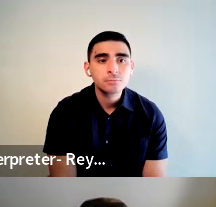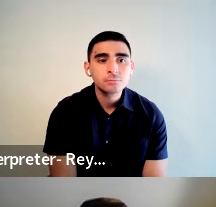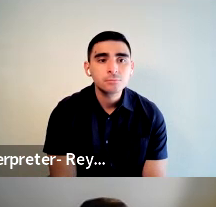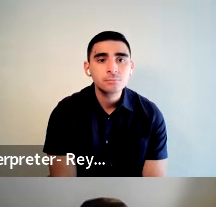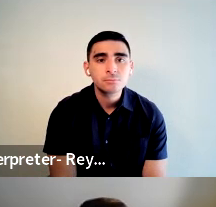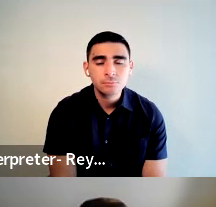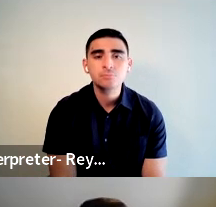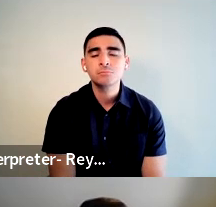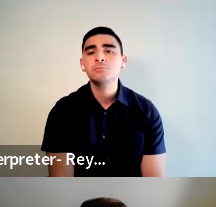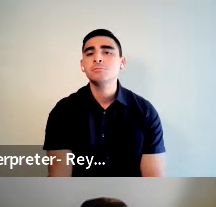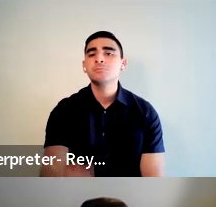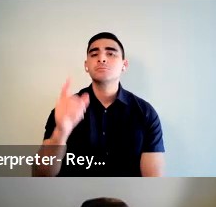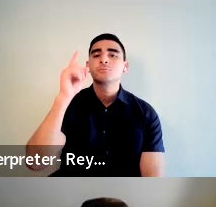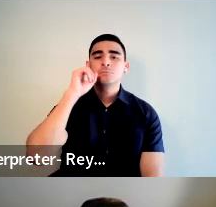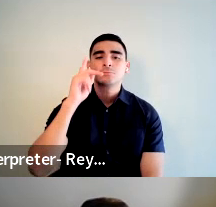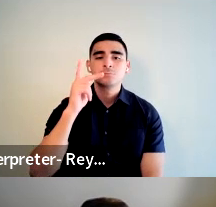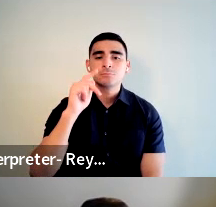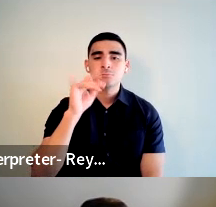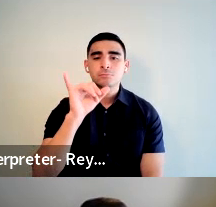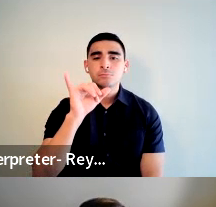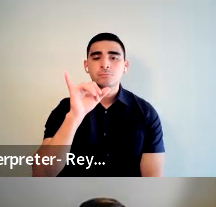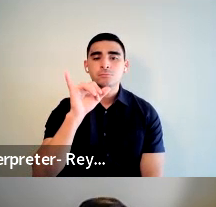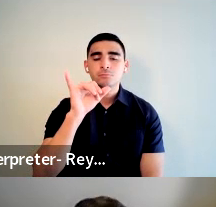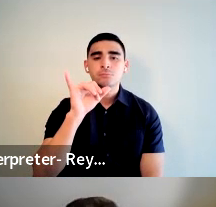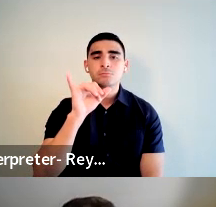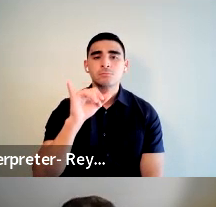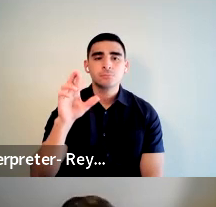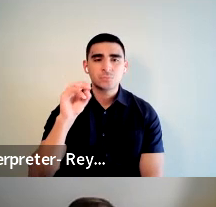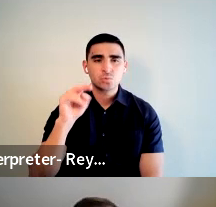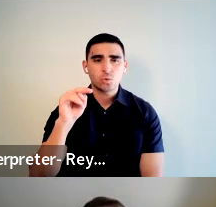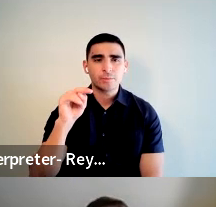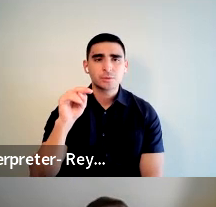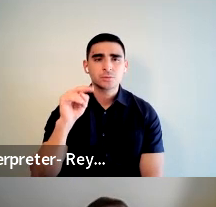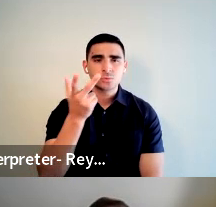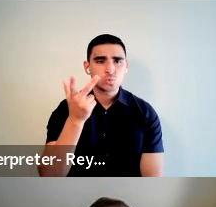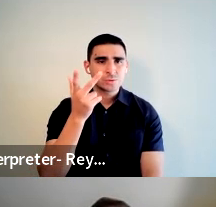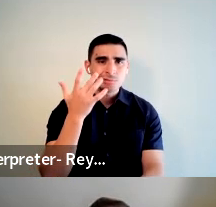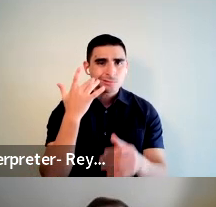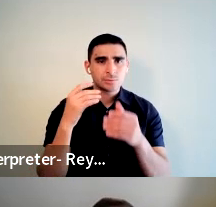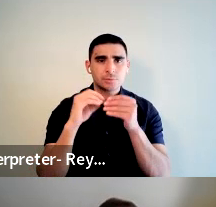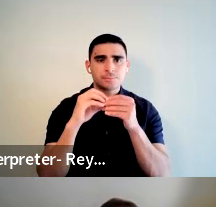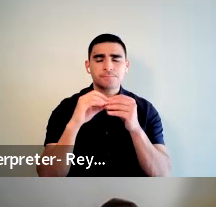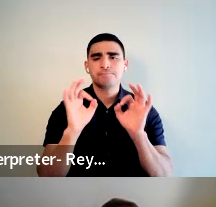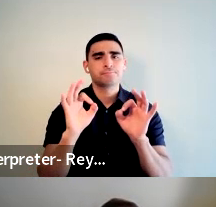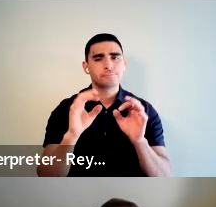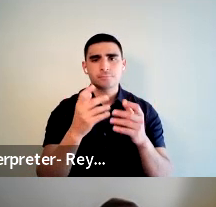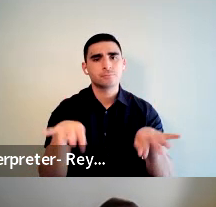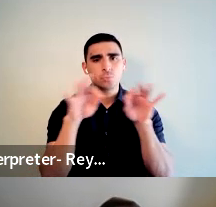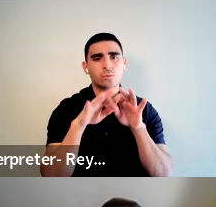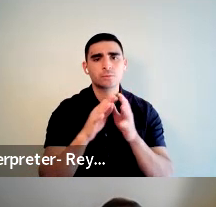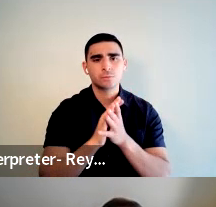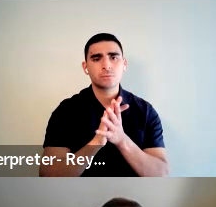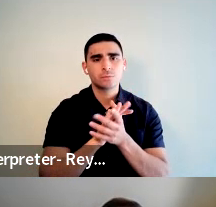Yeah, I think Kathy and Julie said it, and Robin, you said what I was going to say. I think it's important as we look